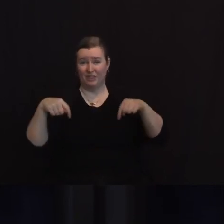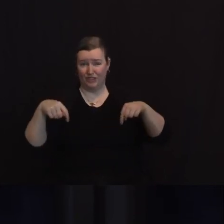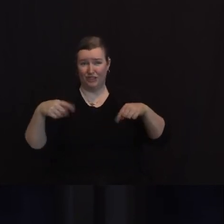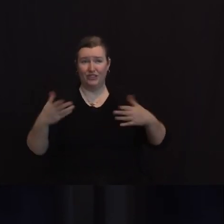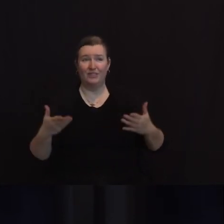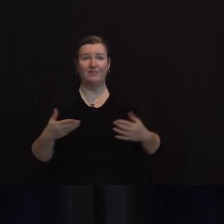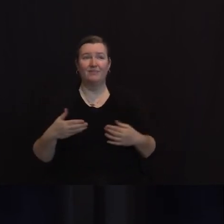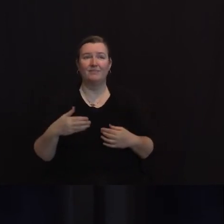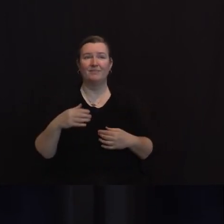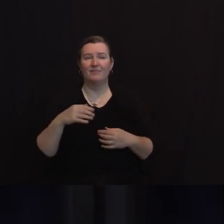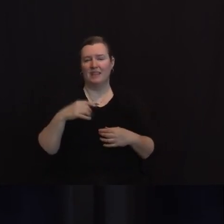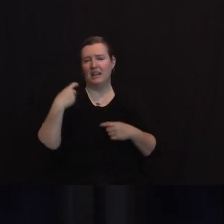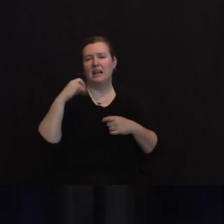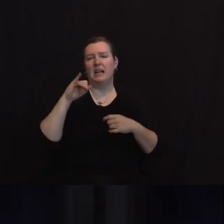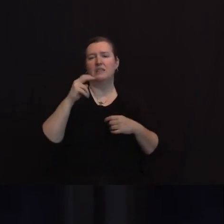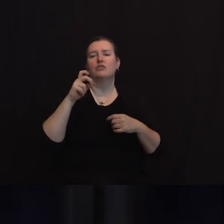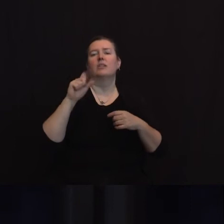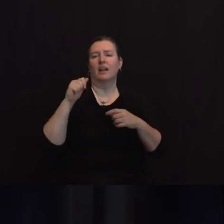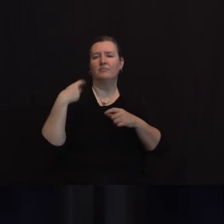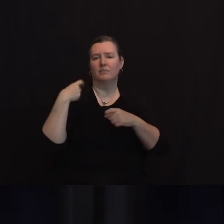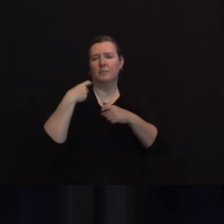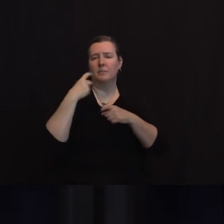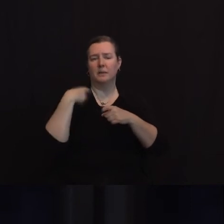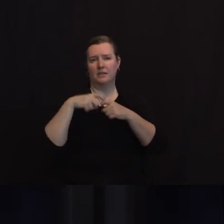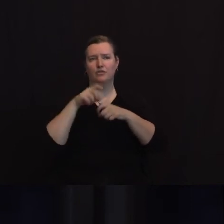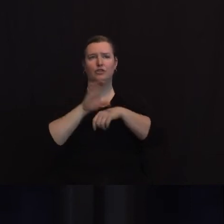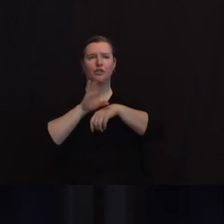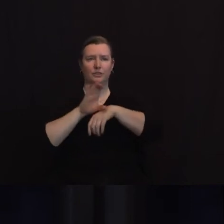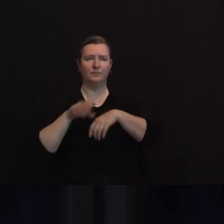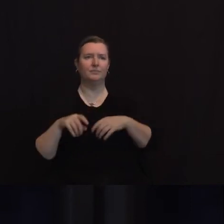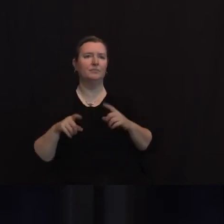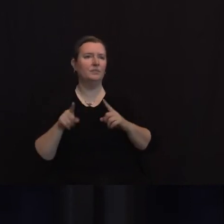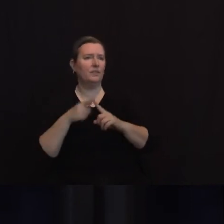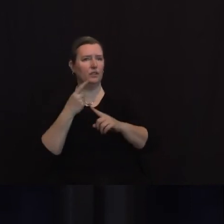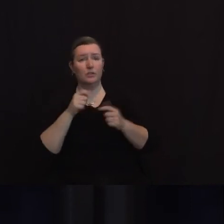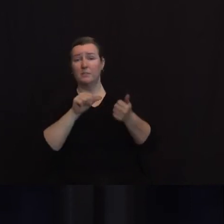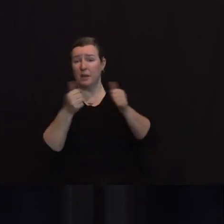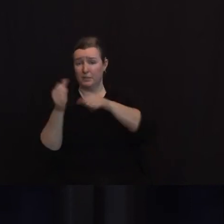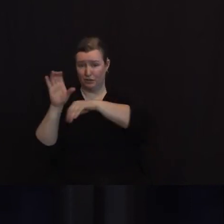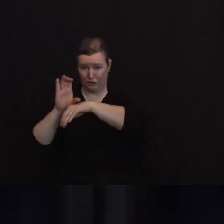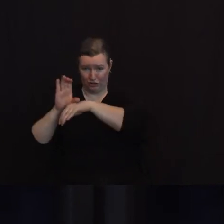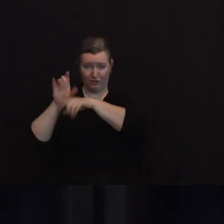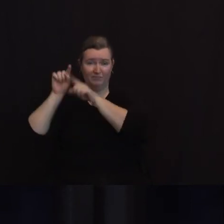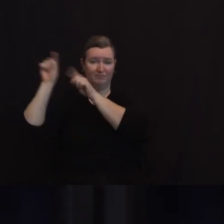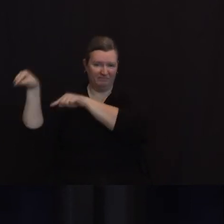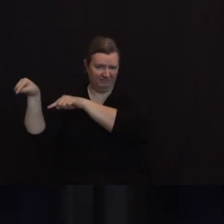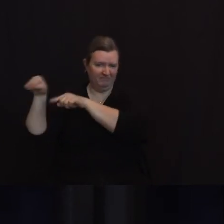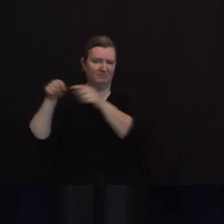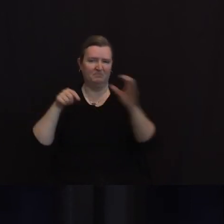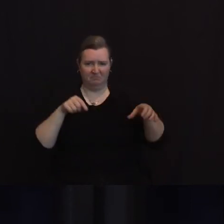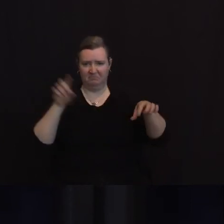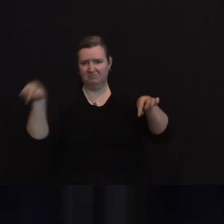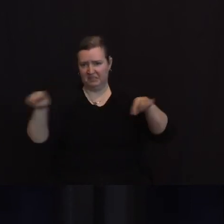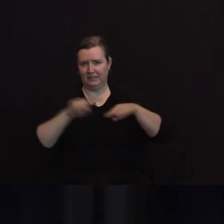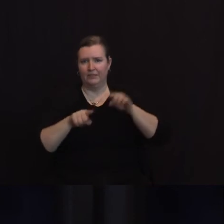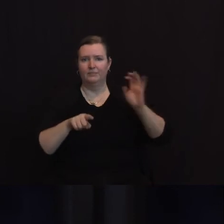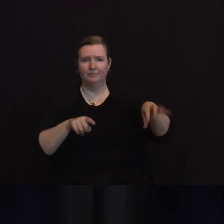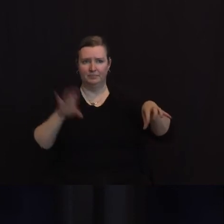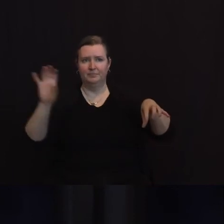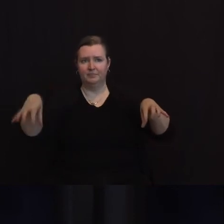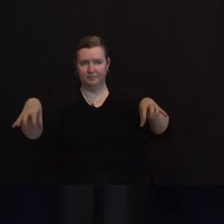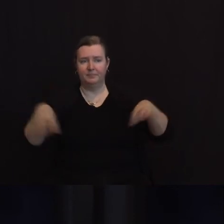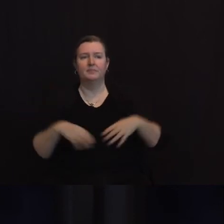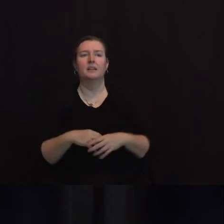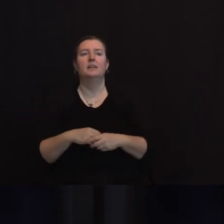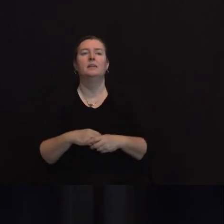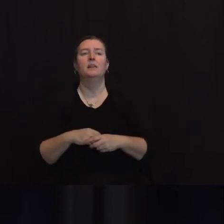First Baptist Church of Lincoln Gardens in Somerset. The community-based vaccination partnership, which also includes